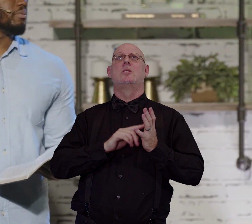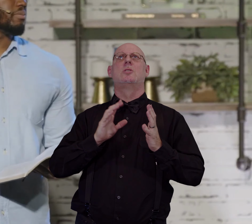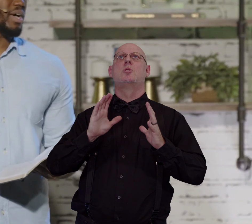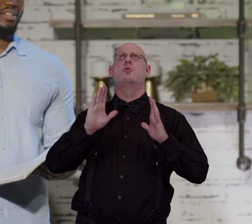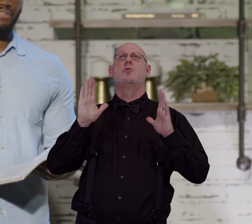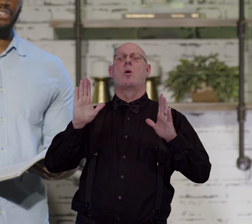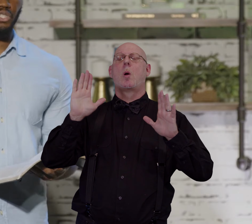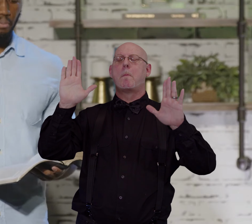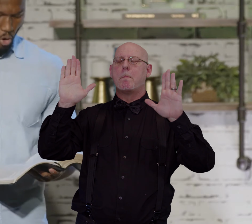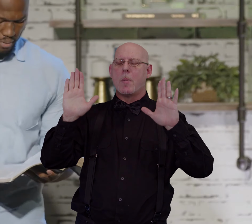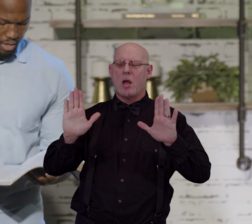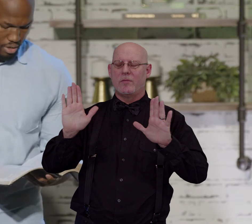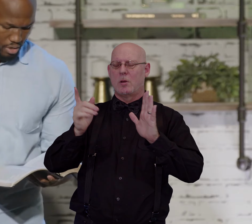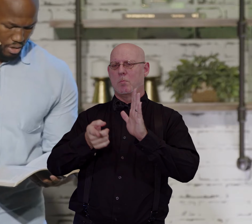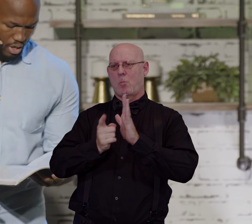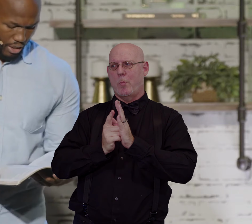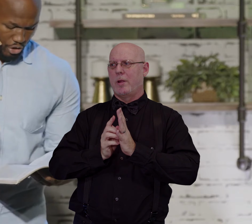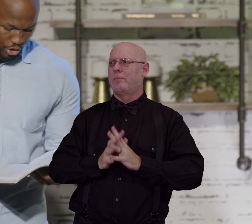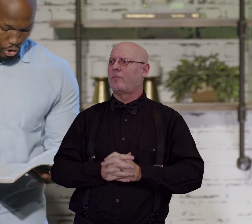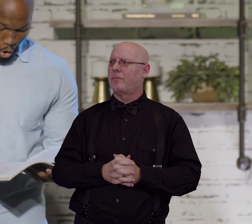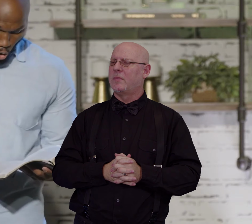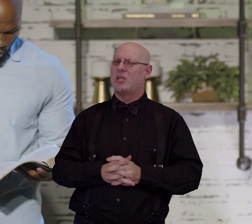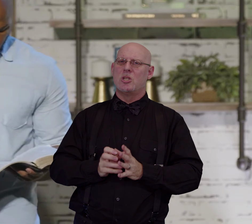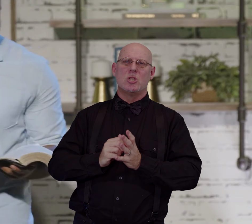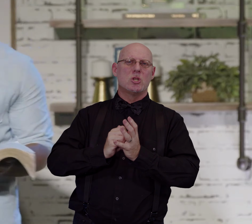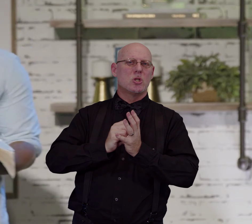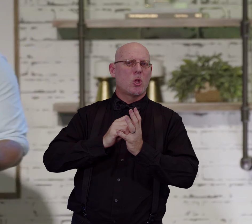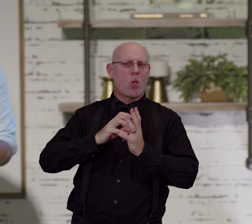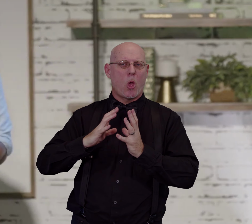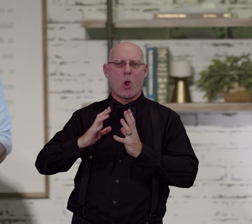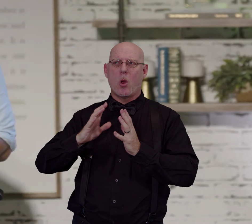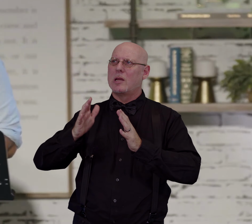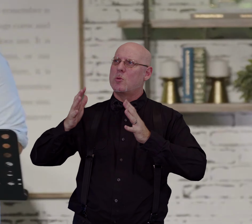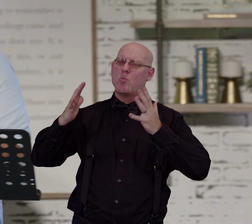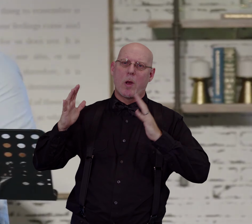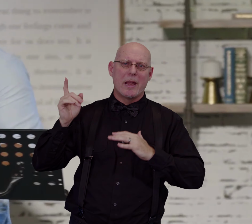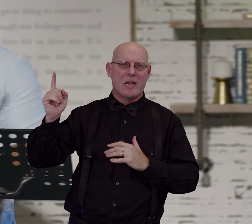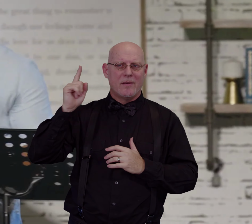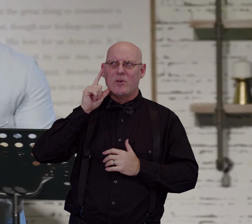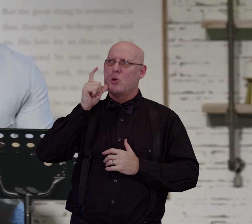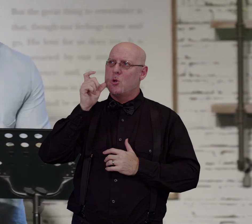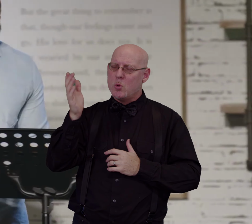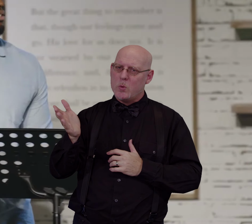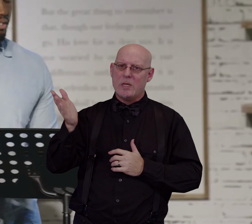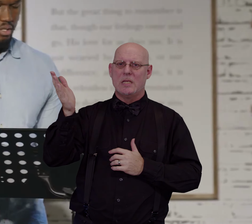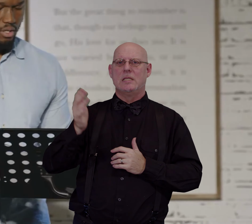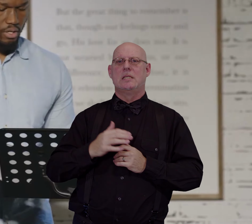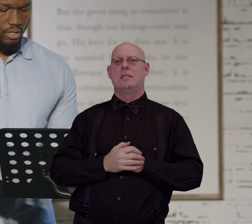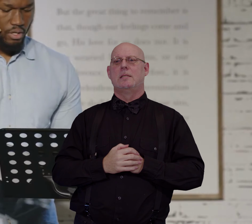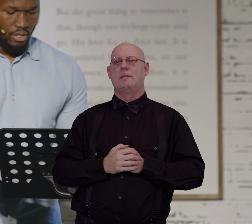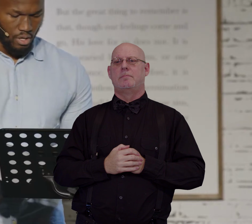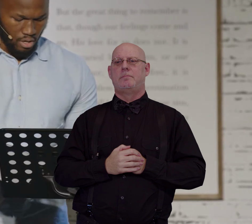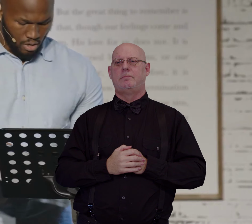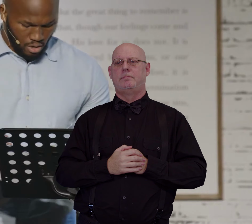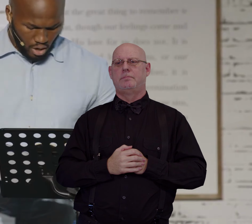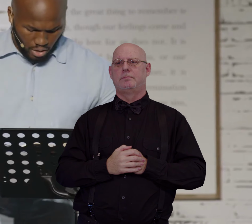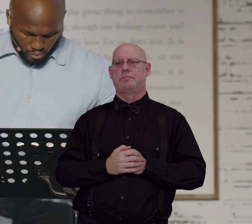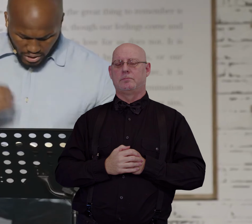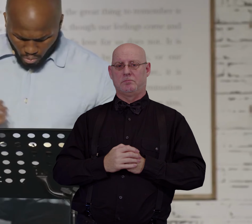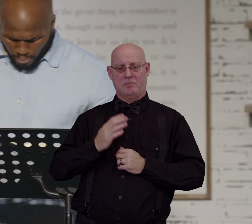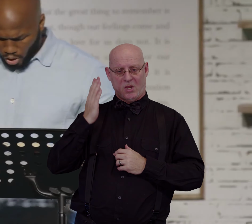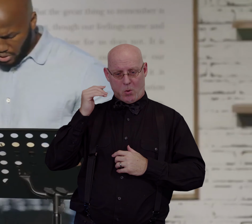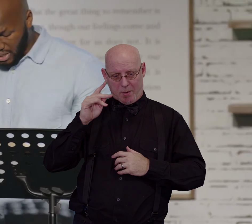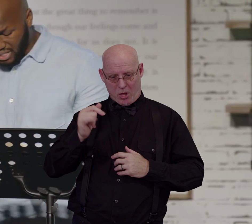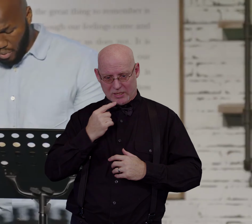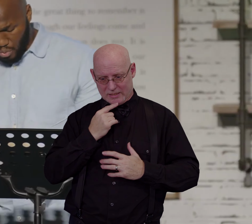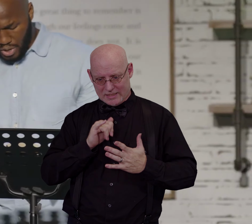utter magnificent moment, just glorying and just praising him for who he is. And the